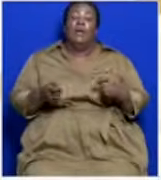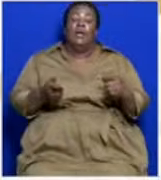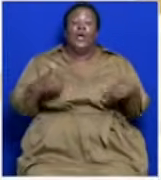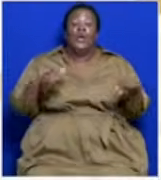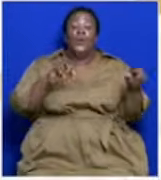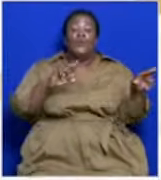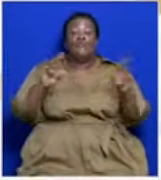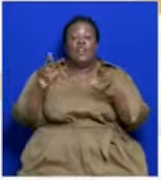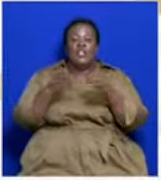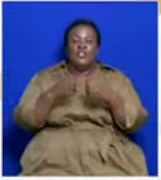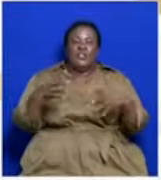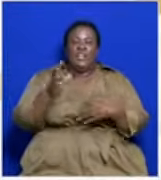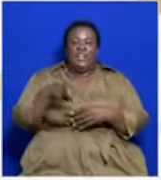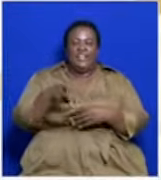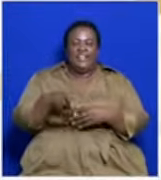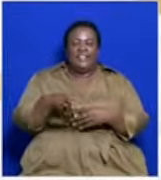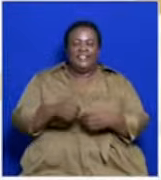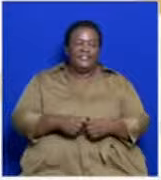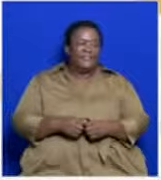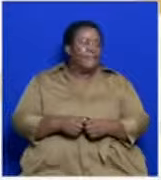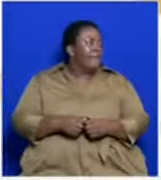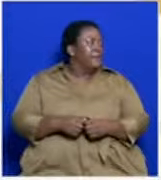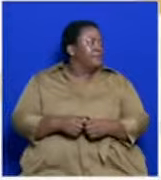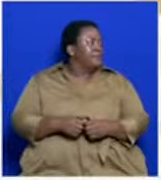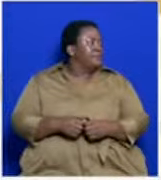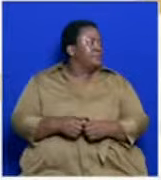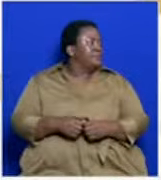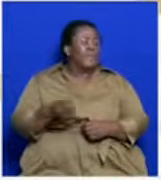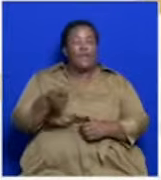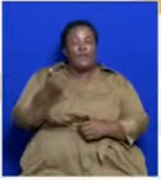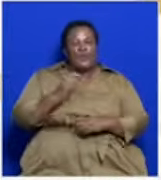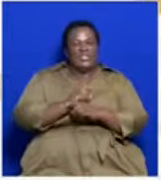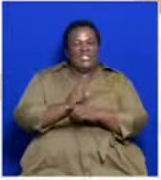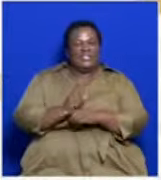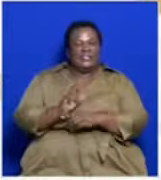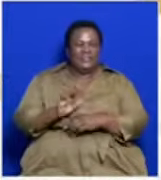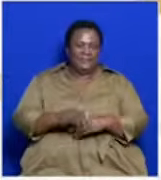Right, we need a few seconds.